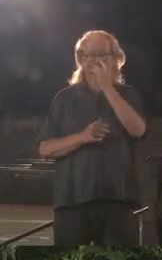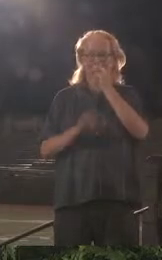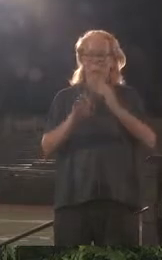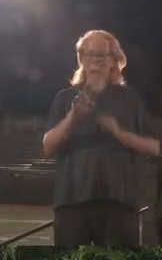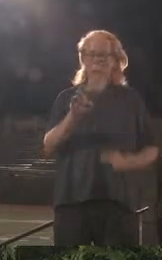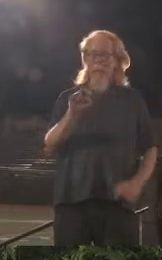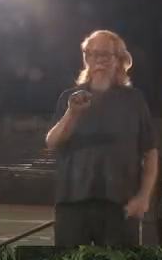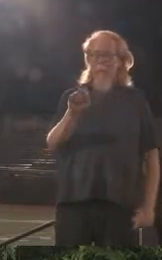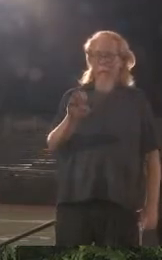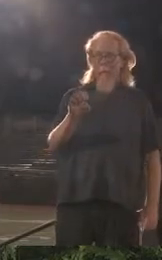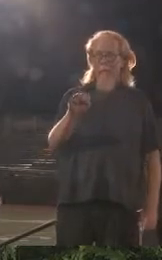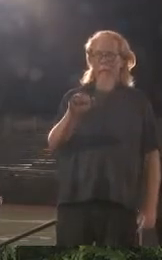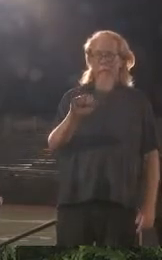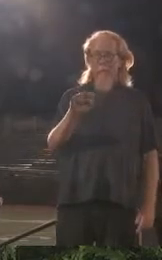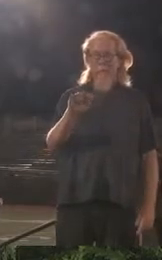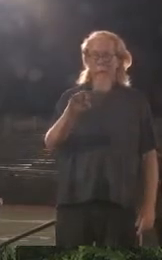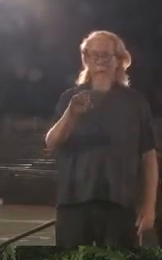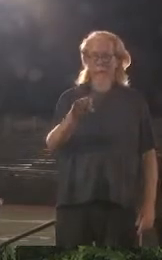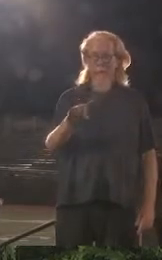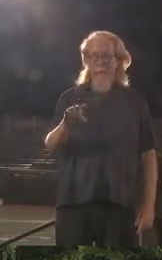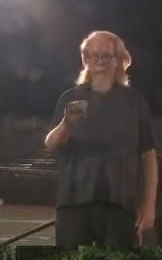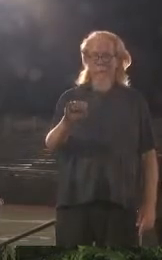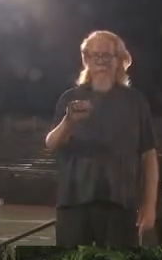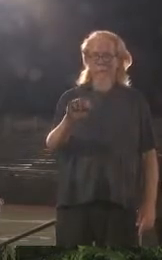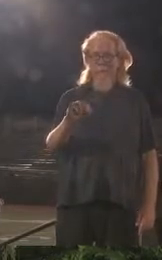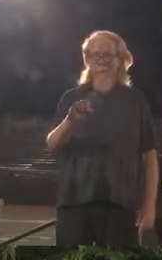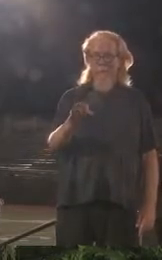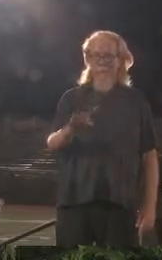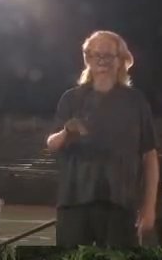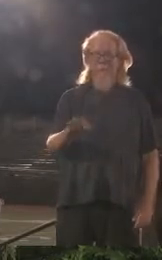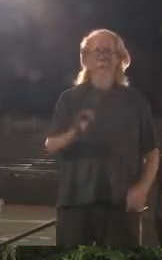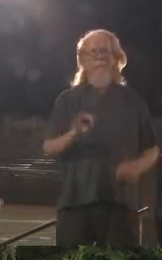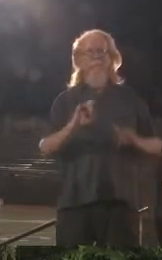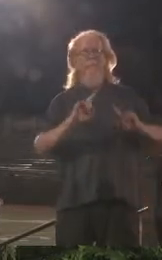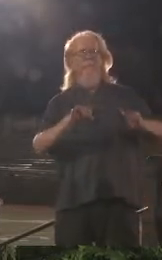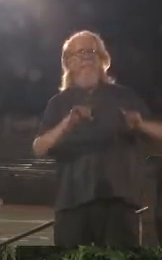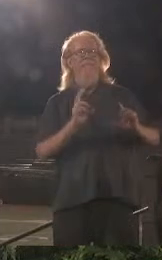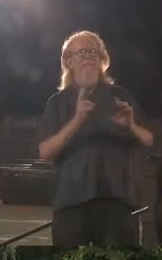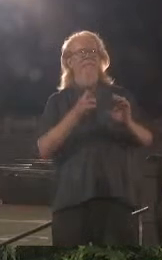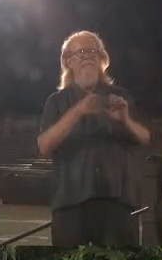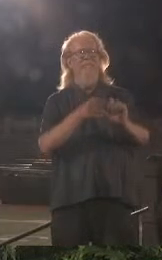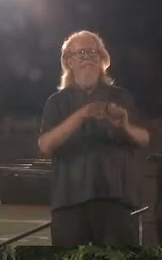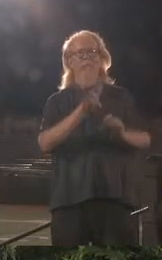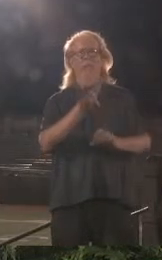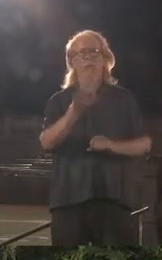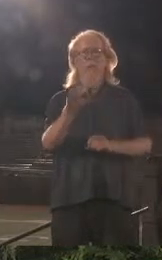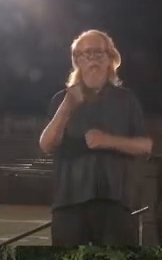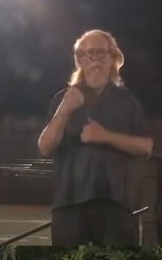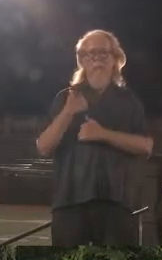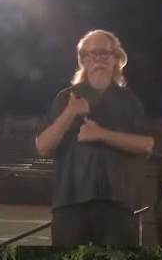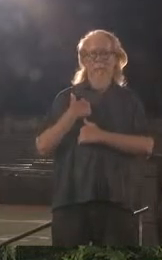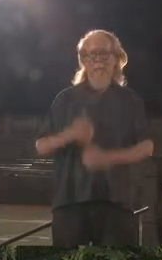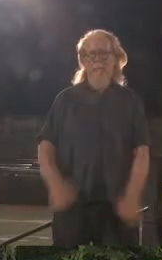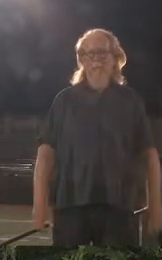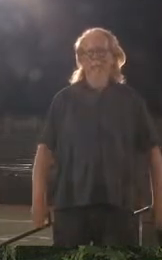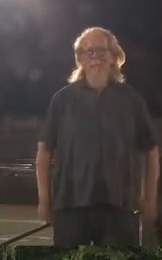Renee Sanchez Sanchez will be attending, enlisted in the United States Army.